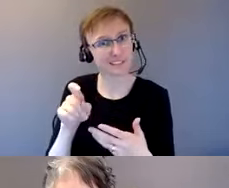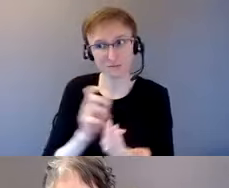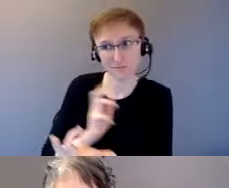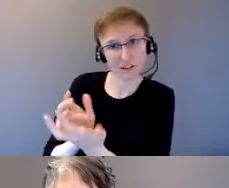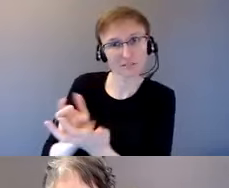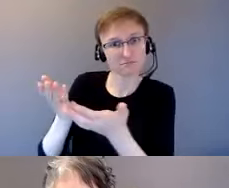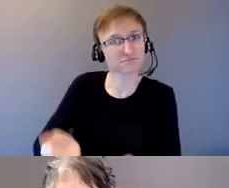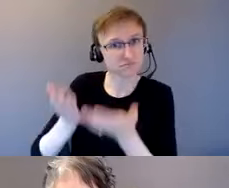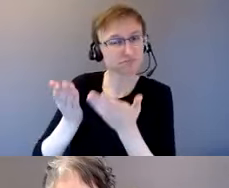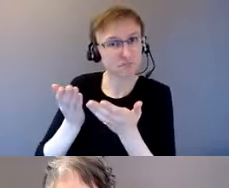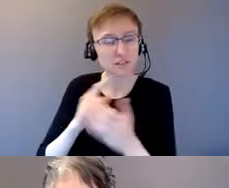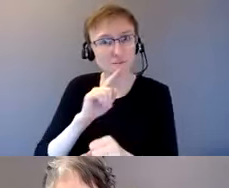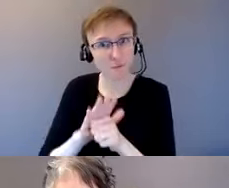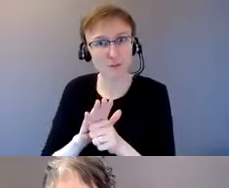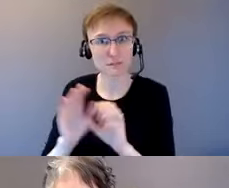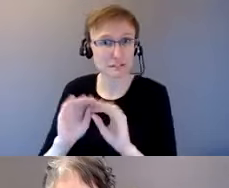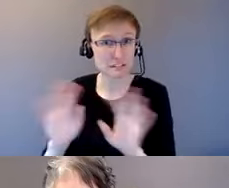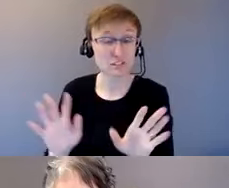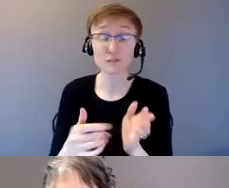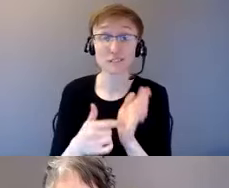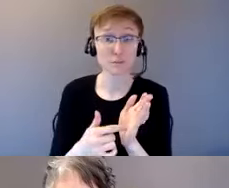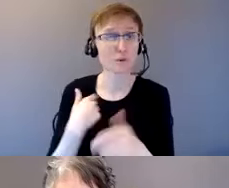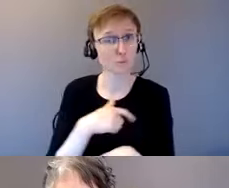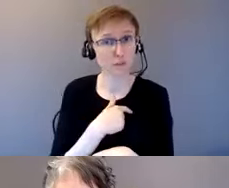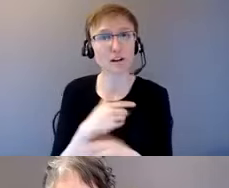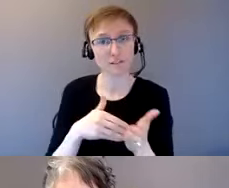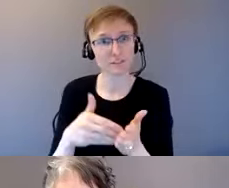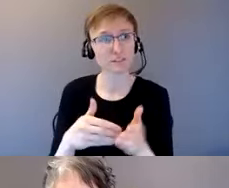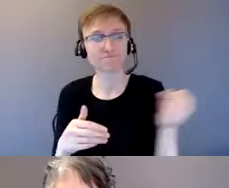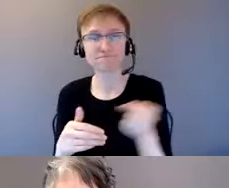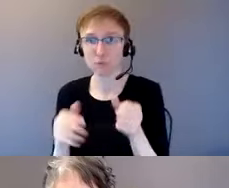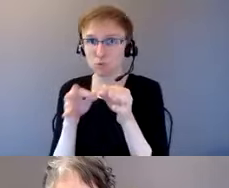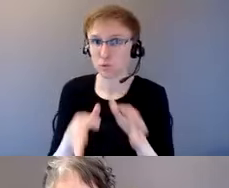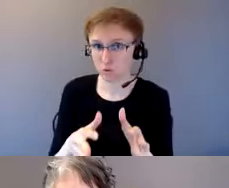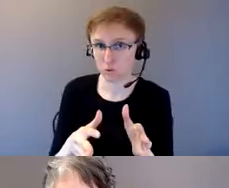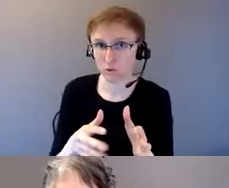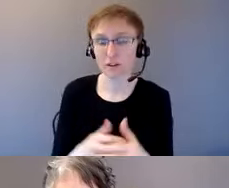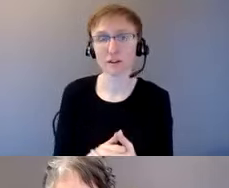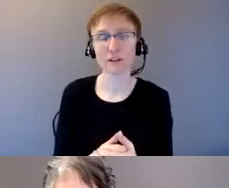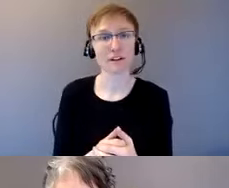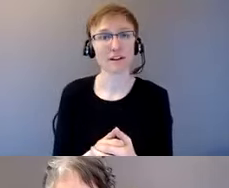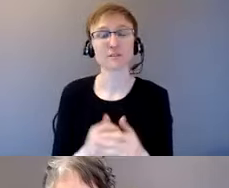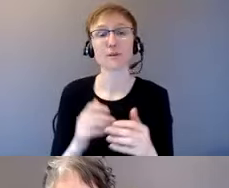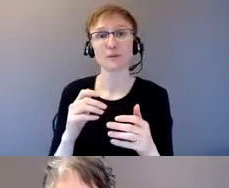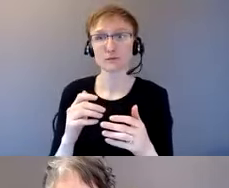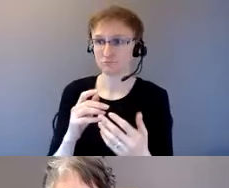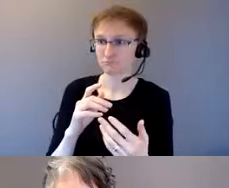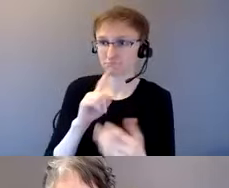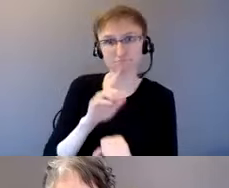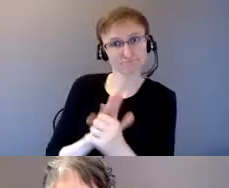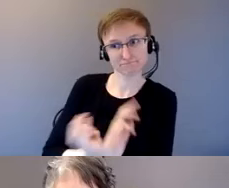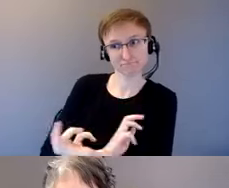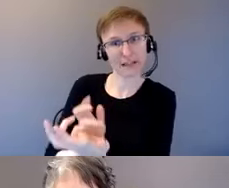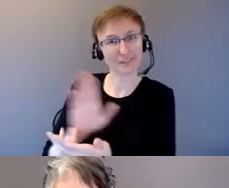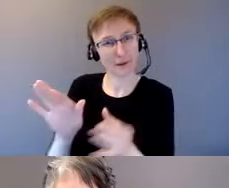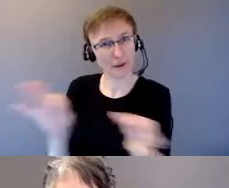We frequently use interpreting services as well. And we gather all this collateral, but it's